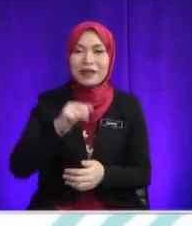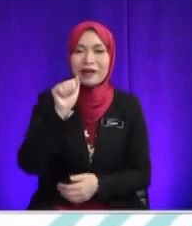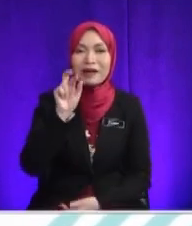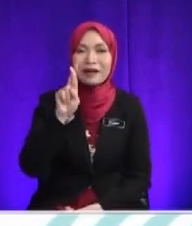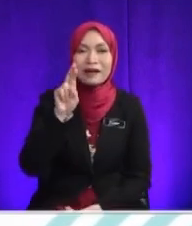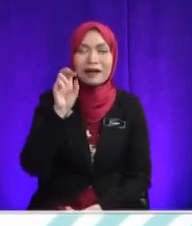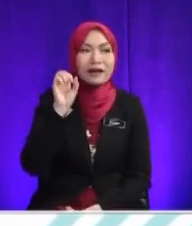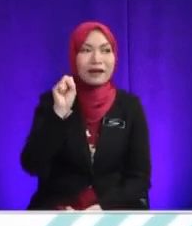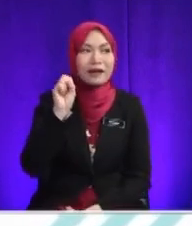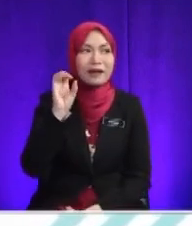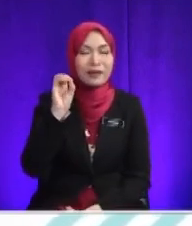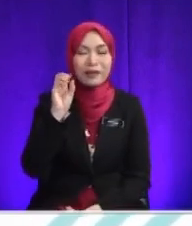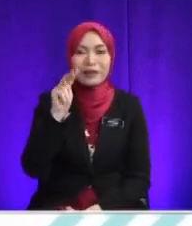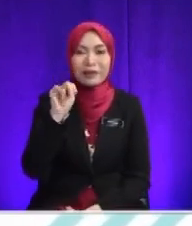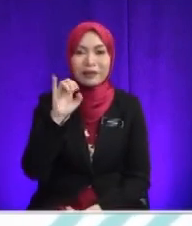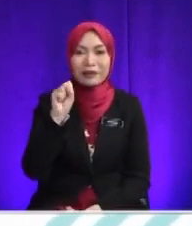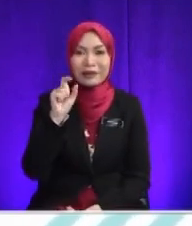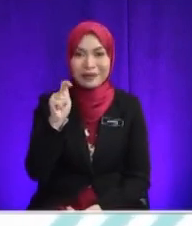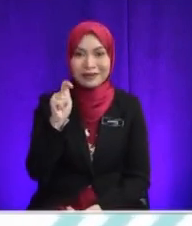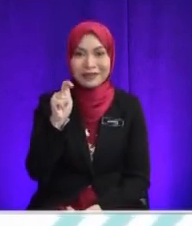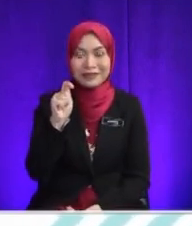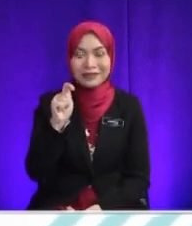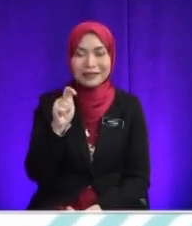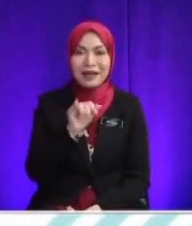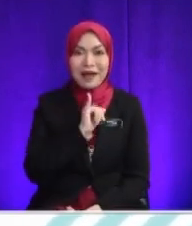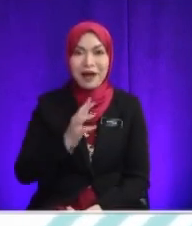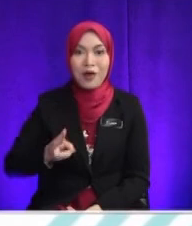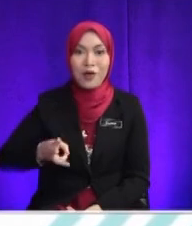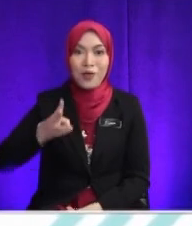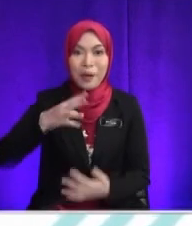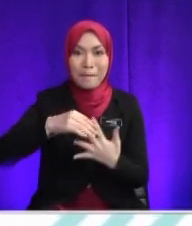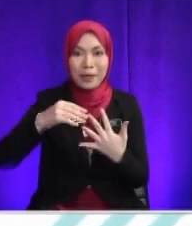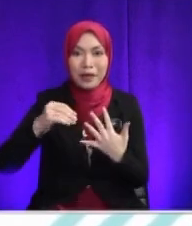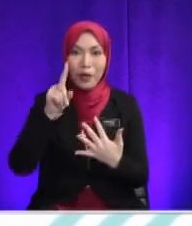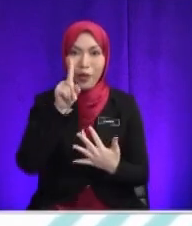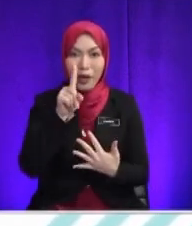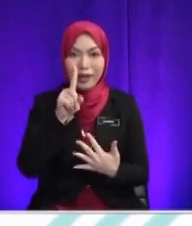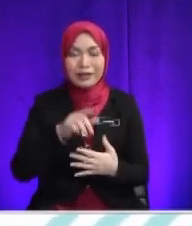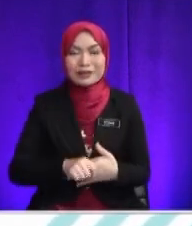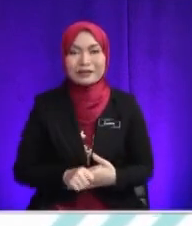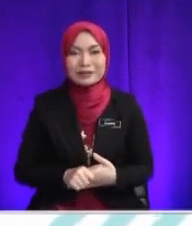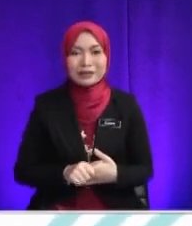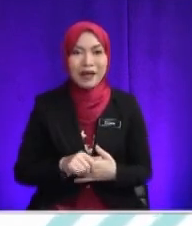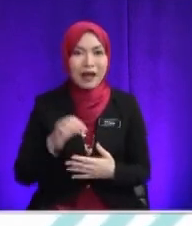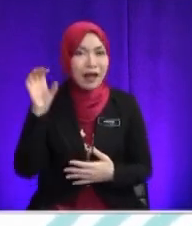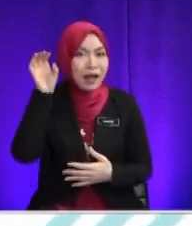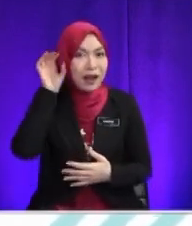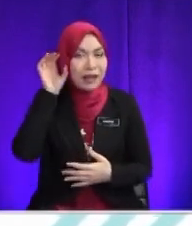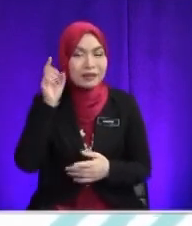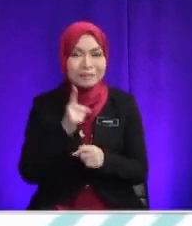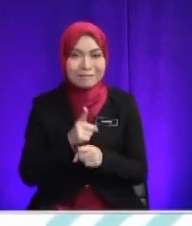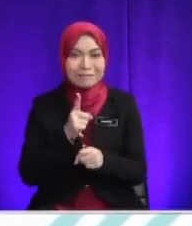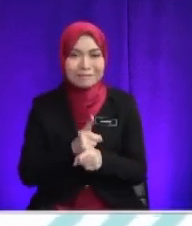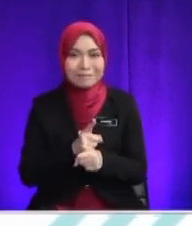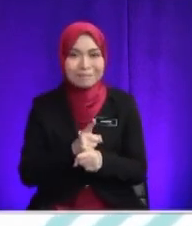I'm going to pick one. Okay. All right. So the first definition. Please listen carefully. Okay, arsonist is